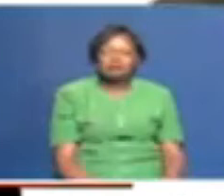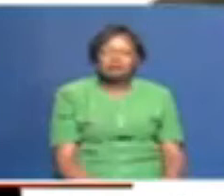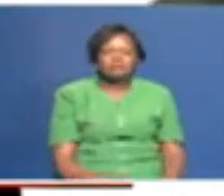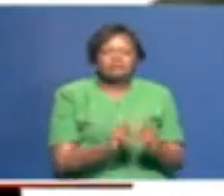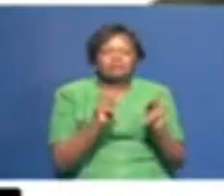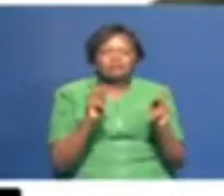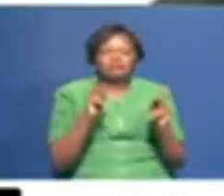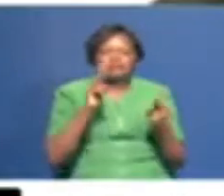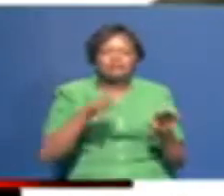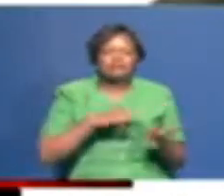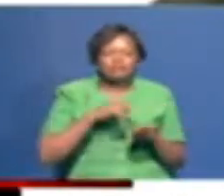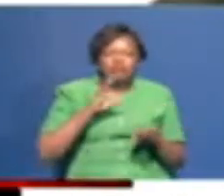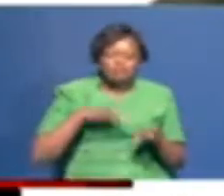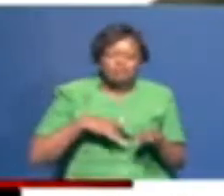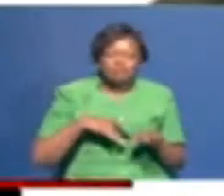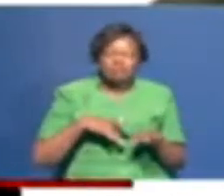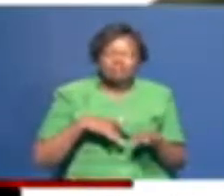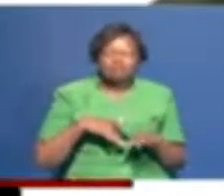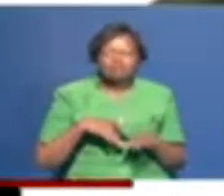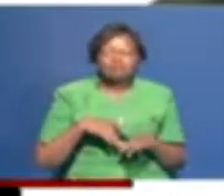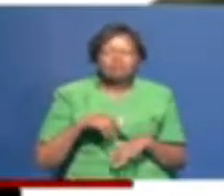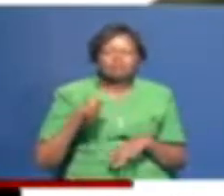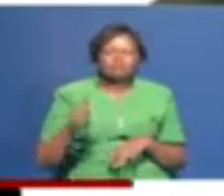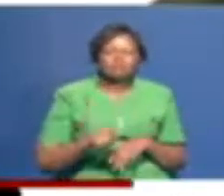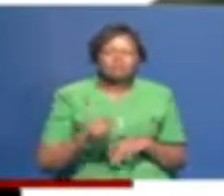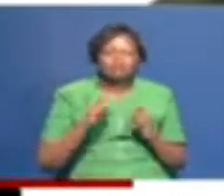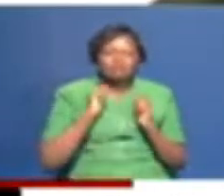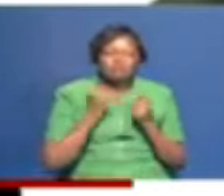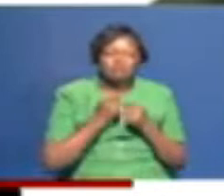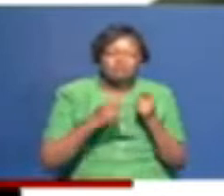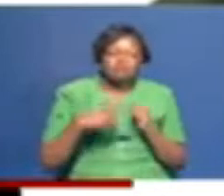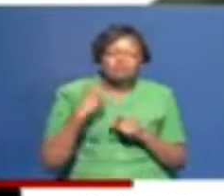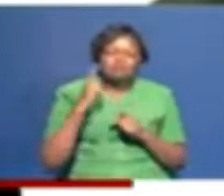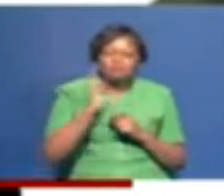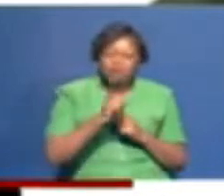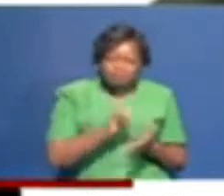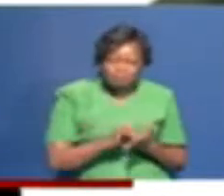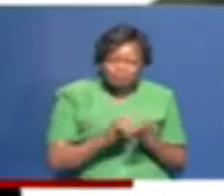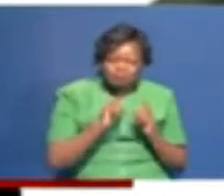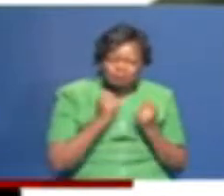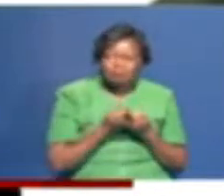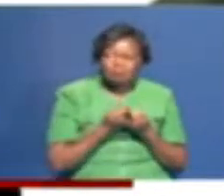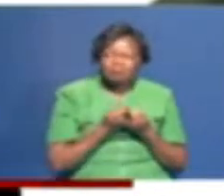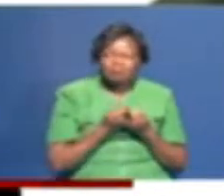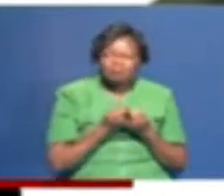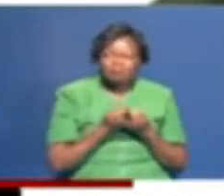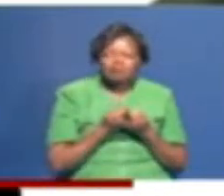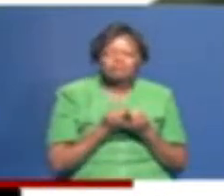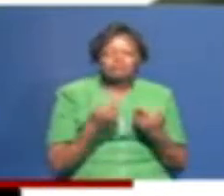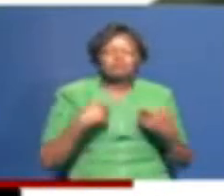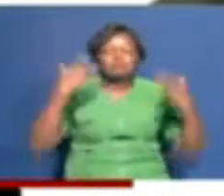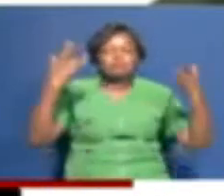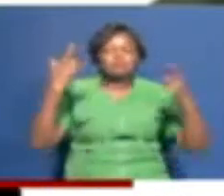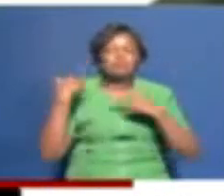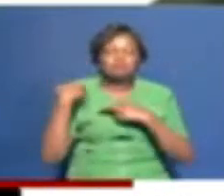The National Women's Cricket Team head coach Francis Otieno has warned that the team faces a daunting task in their attempt